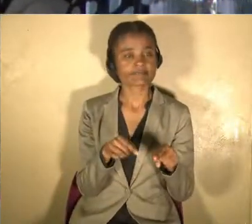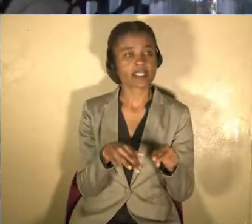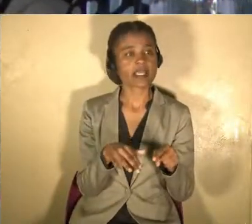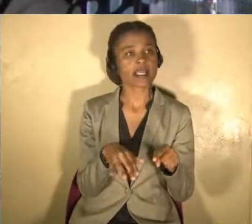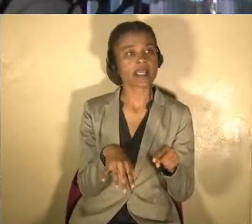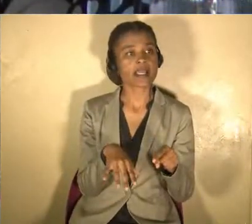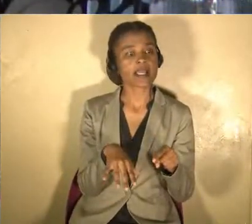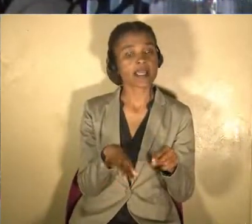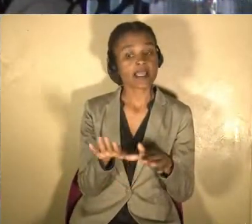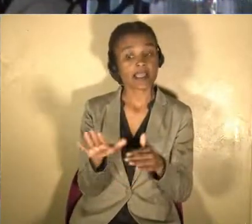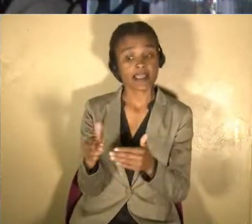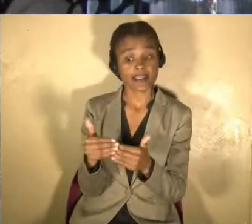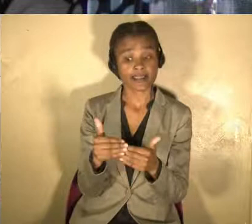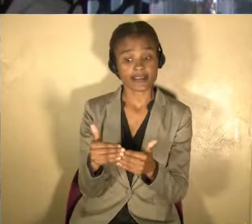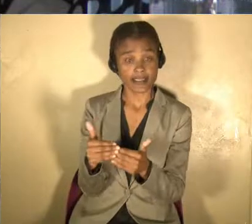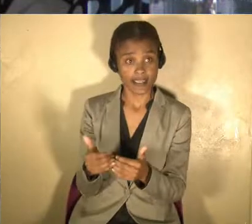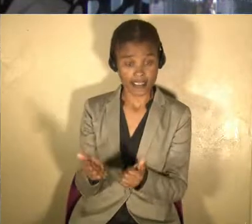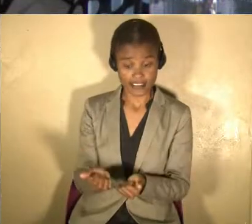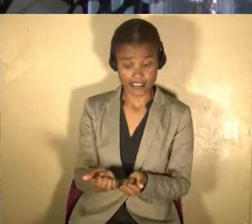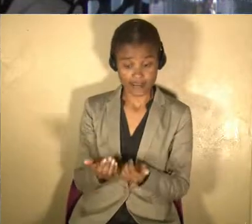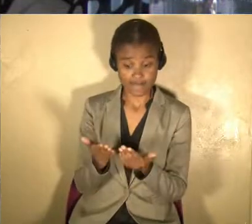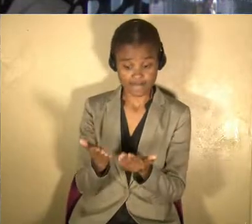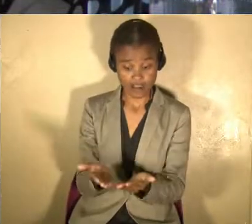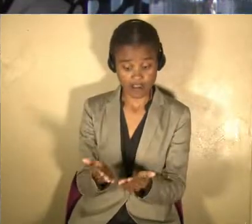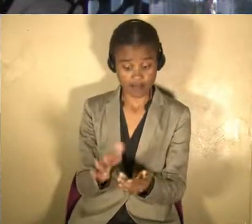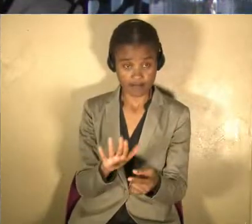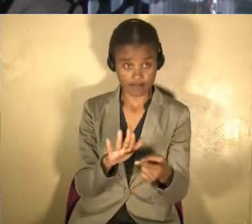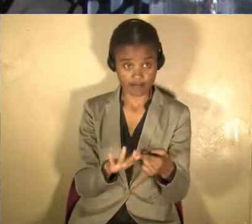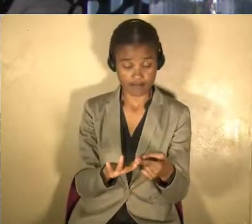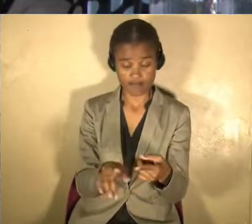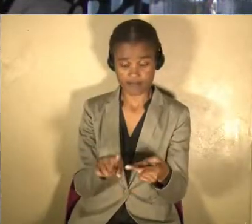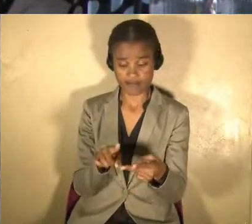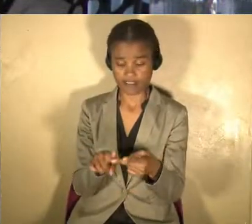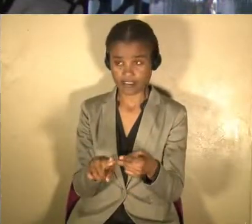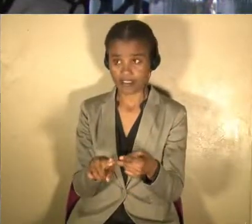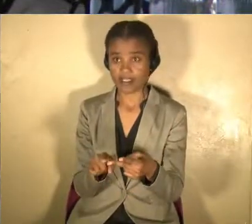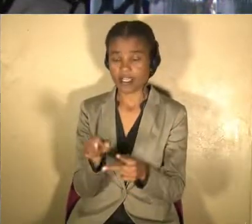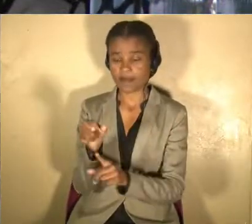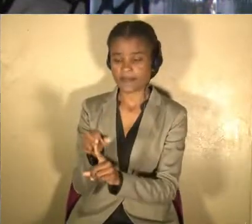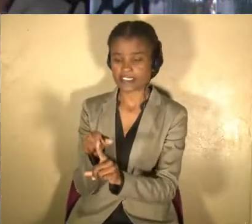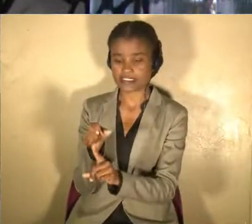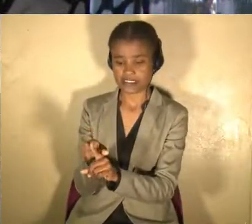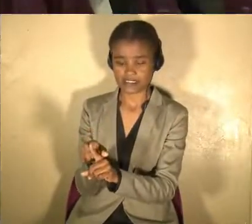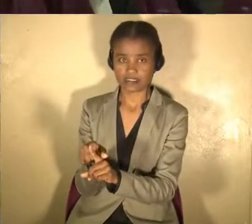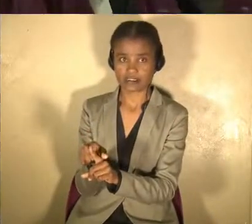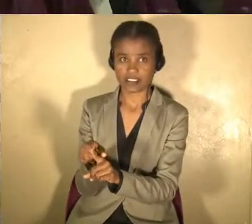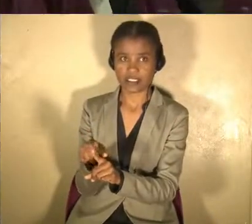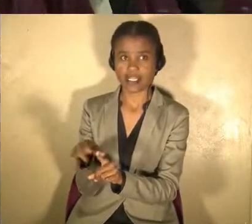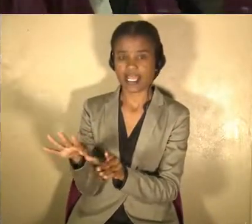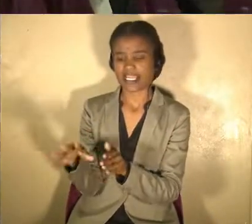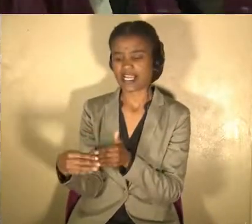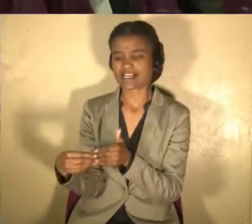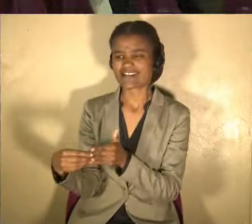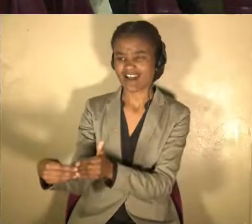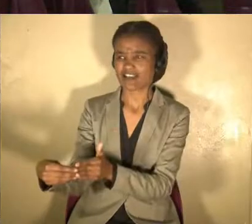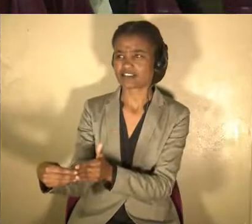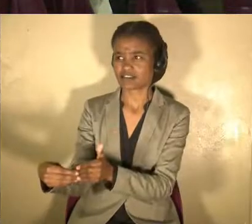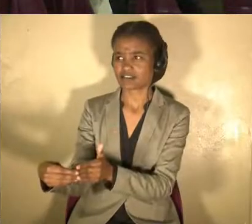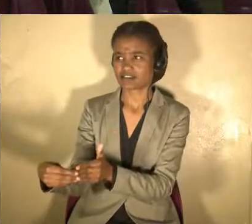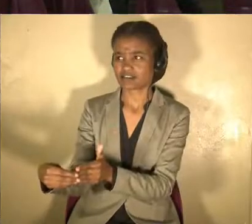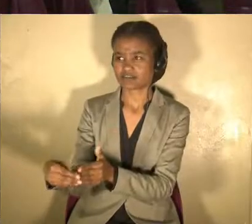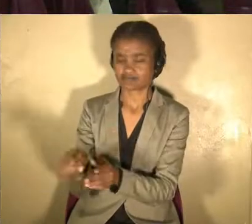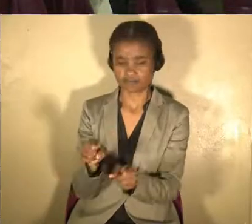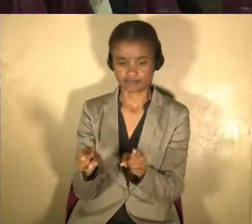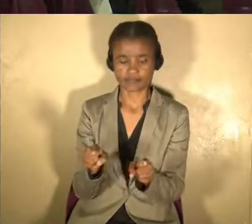you could just perhaps zoom into that one as well. Let me rather start with that one so that we get a clarification with the question